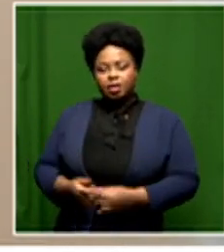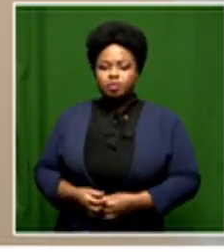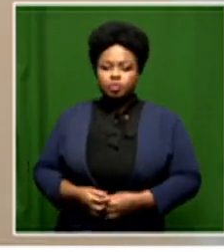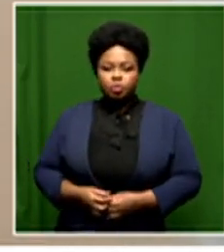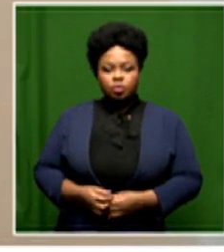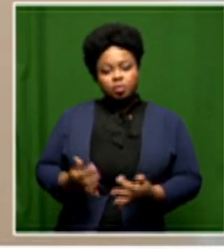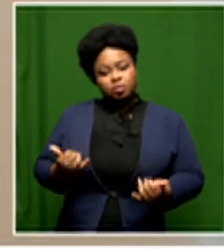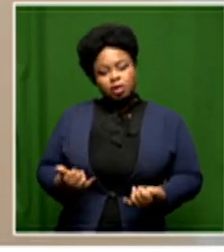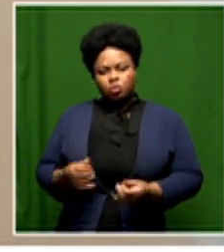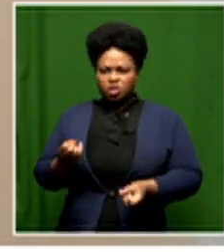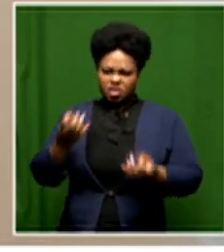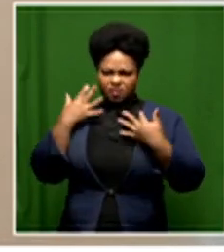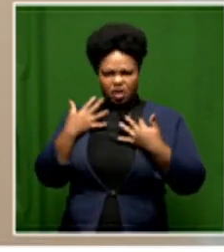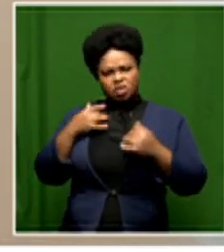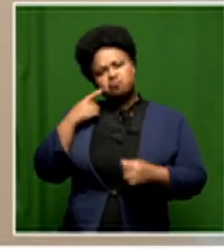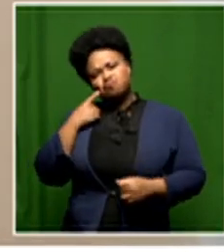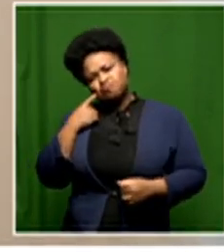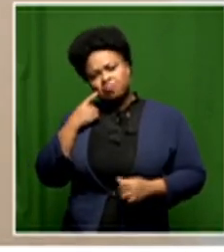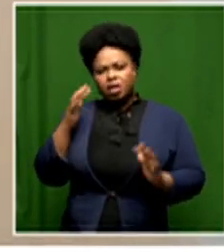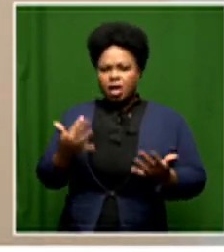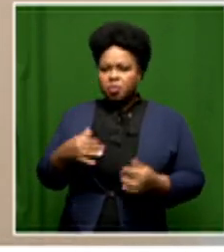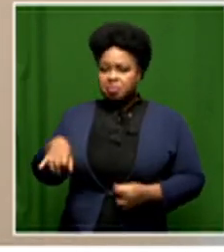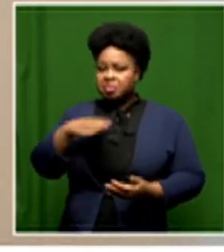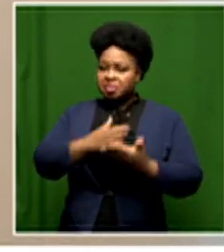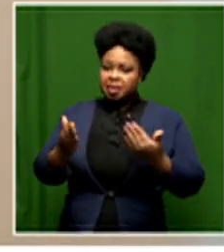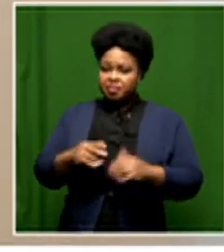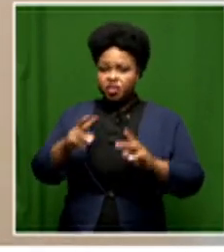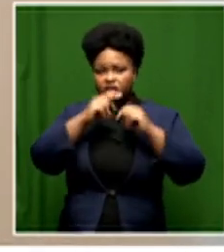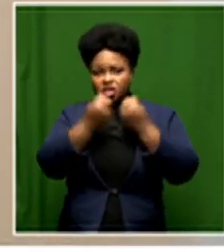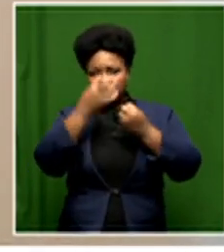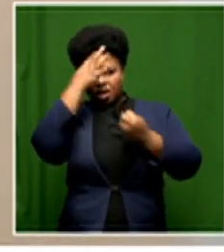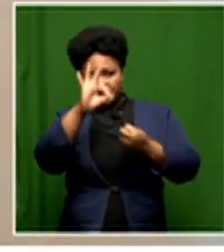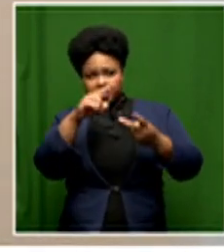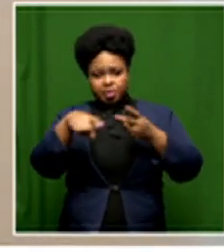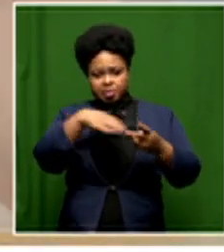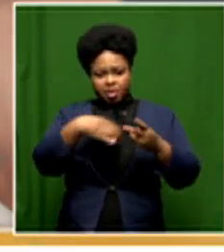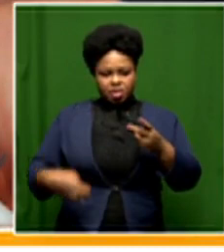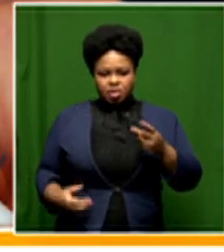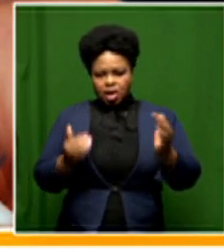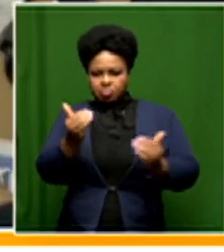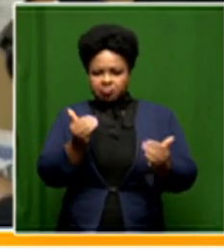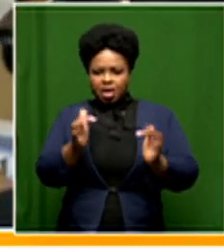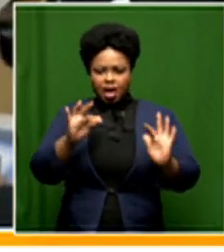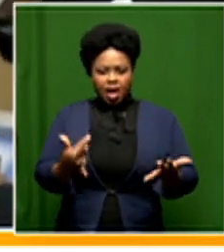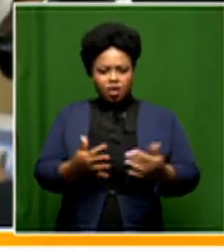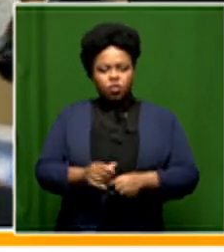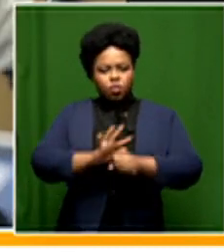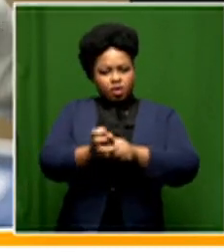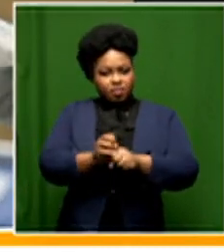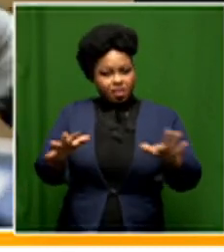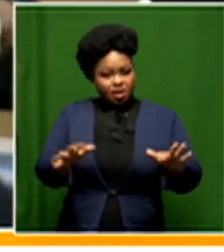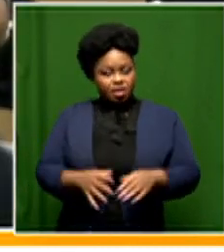of temperature of how people think the president and the national government have been handling the